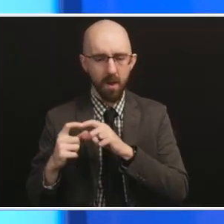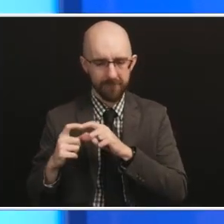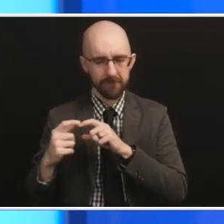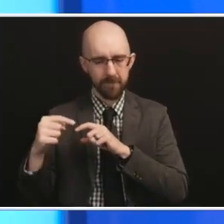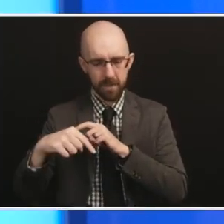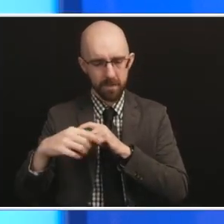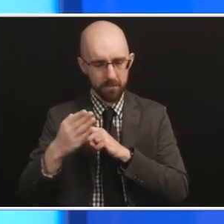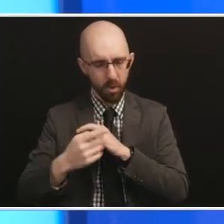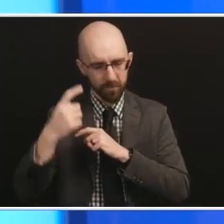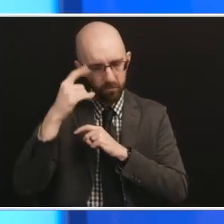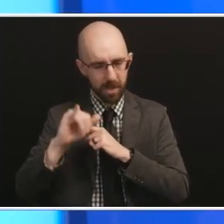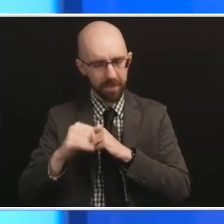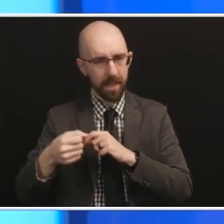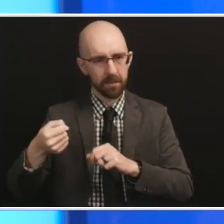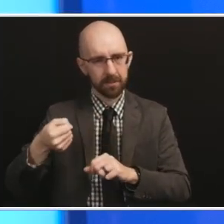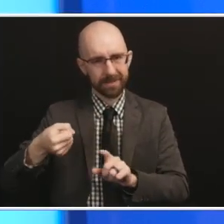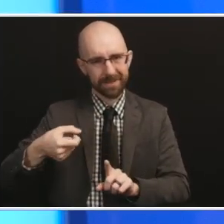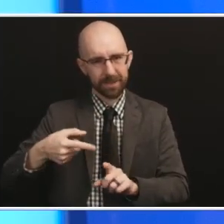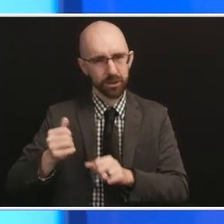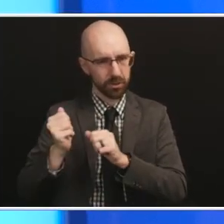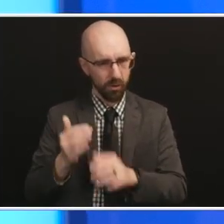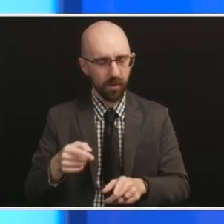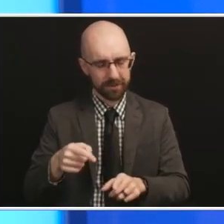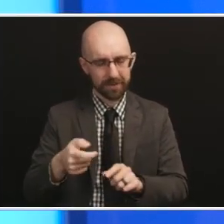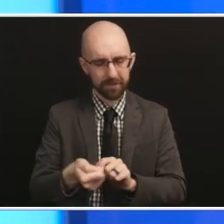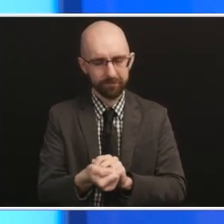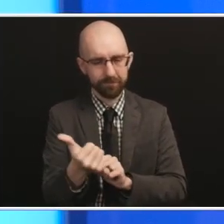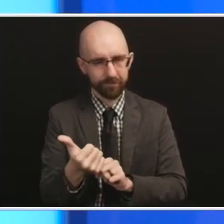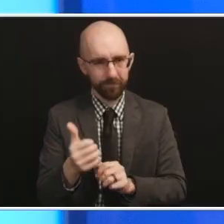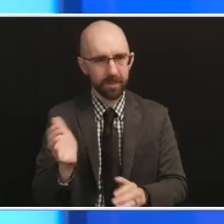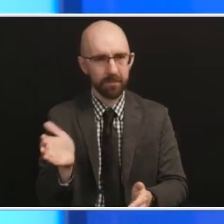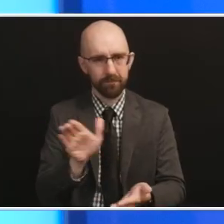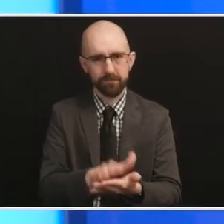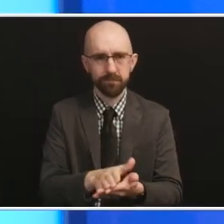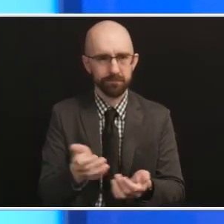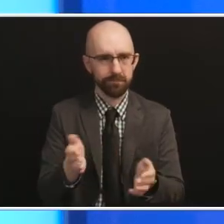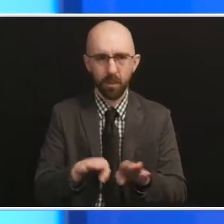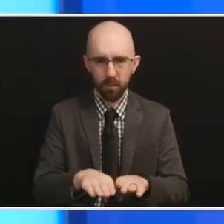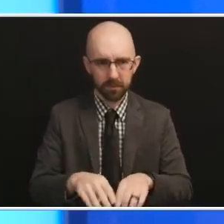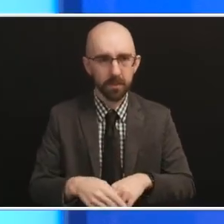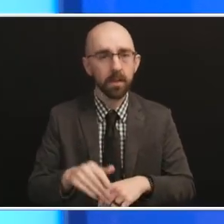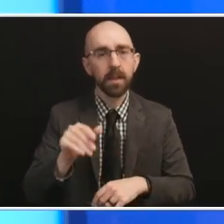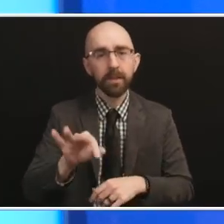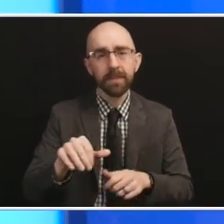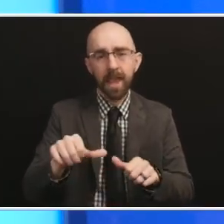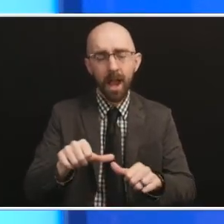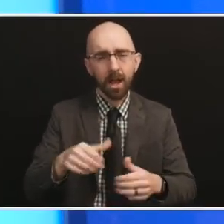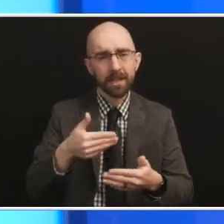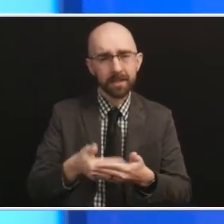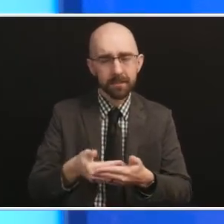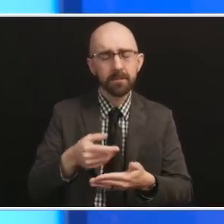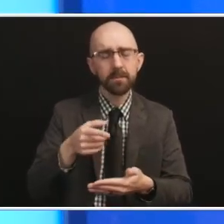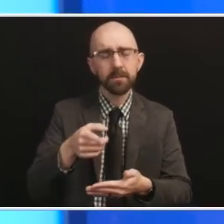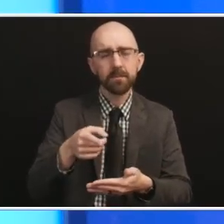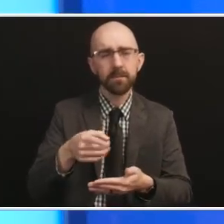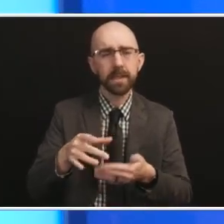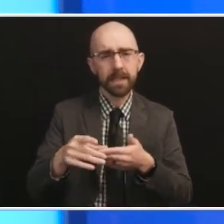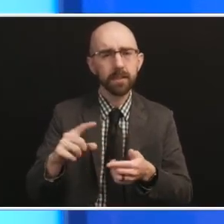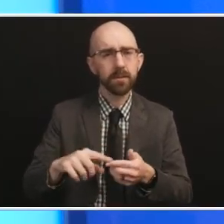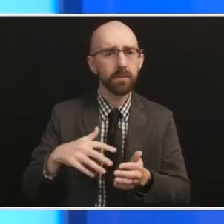seizures. If it's near areas that can lead to like weakness or sensory changes or speech